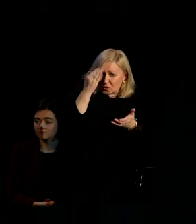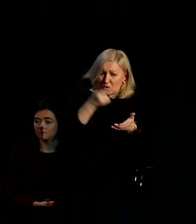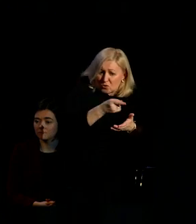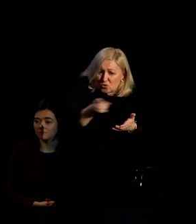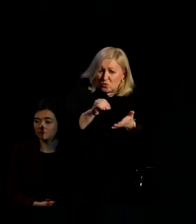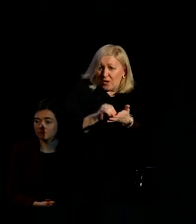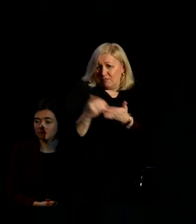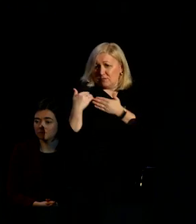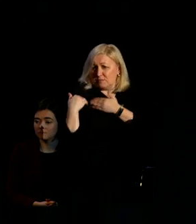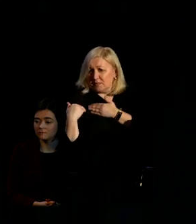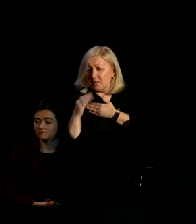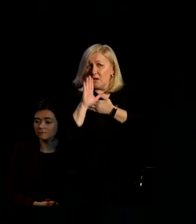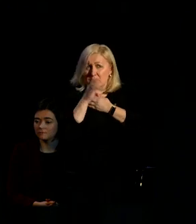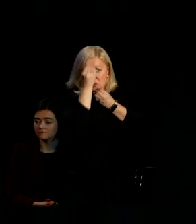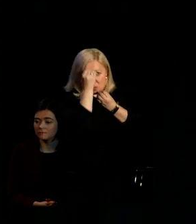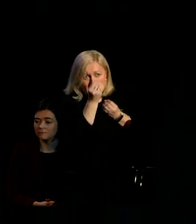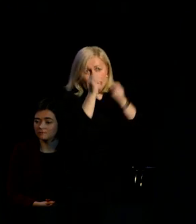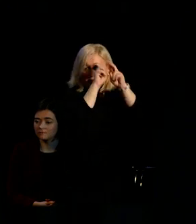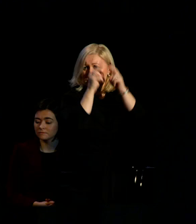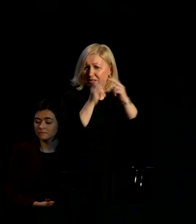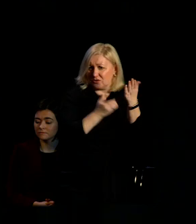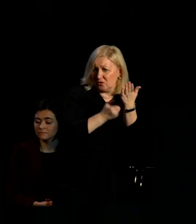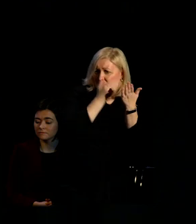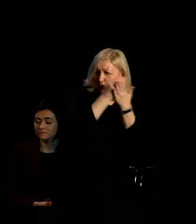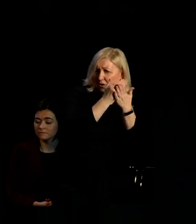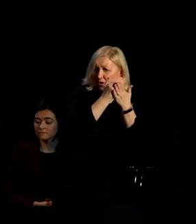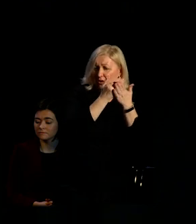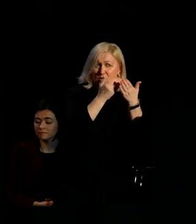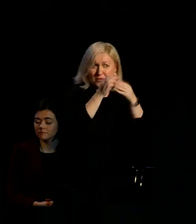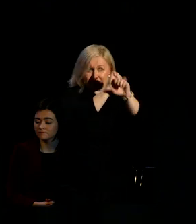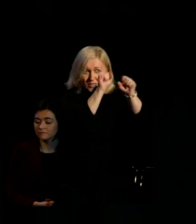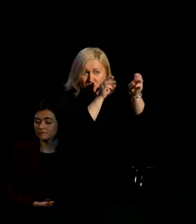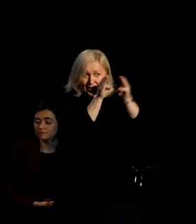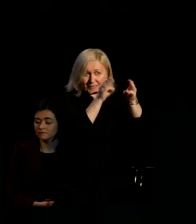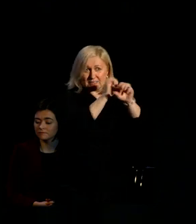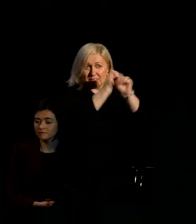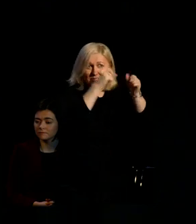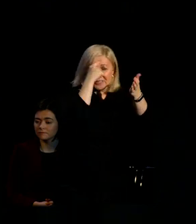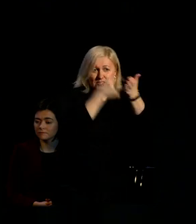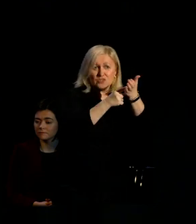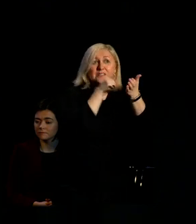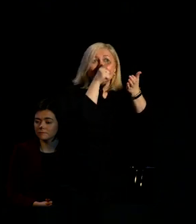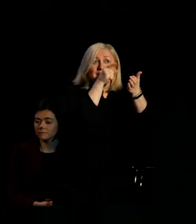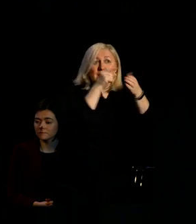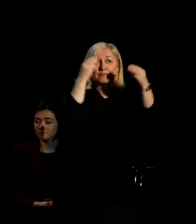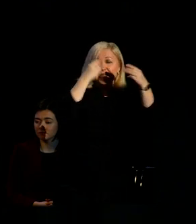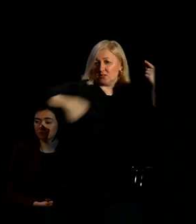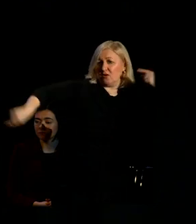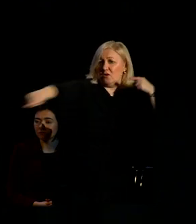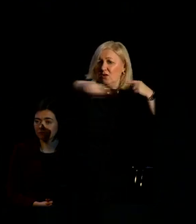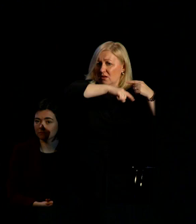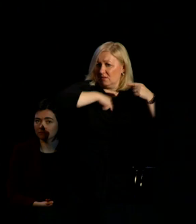to international law, its norms, practices, and decisions provides for us all. Of the limitless